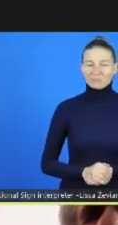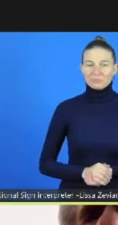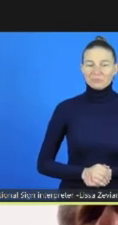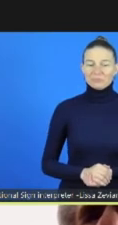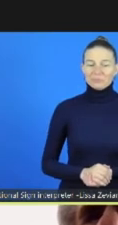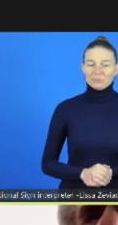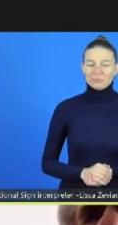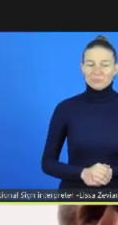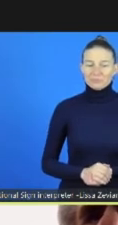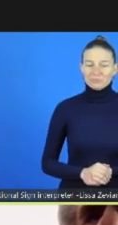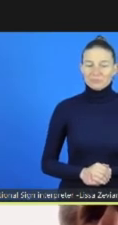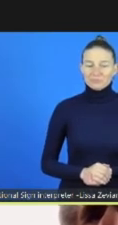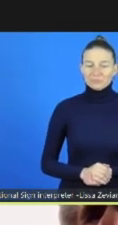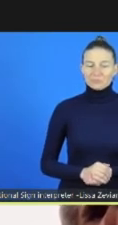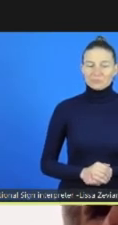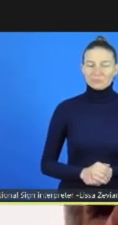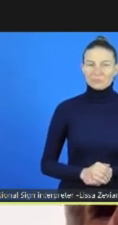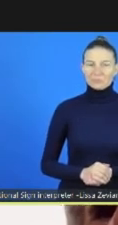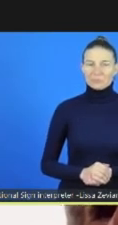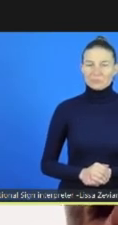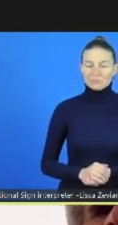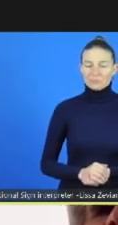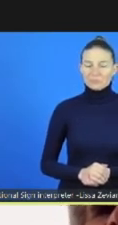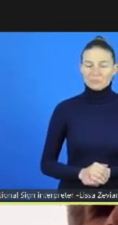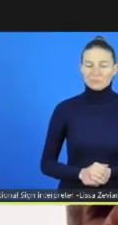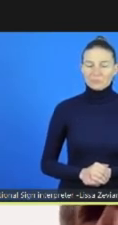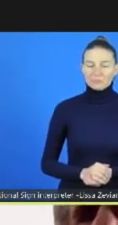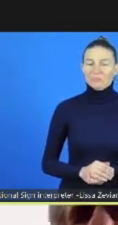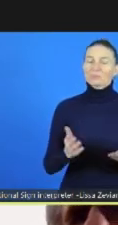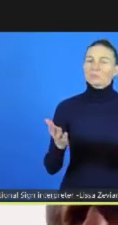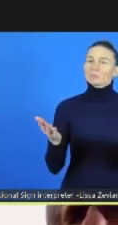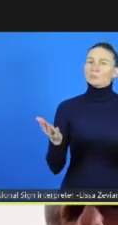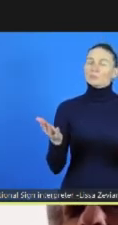I just wanted to start by sort of